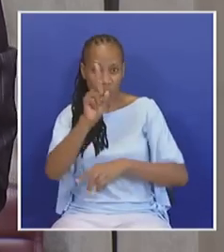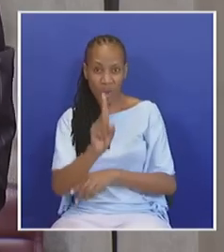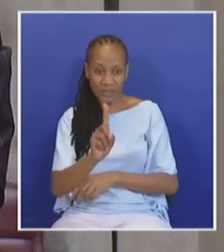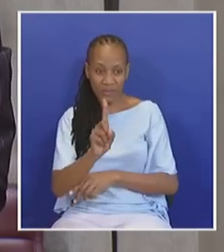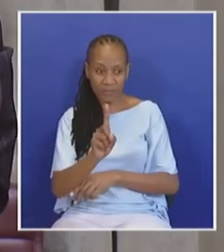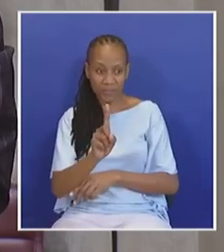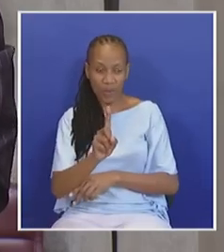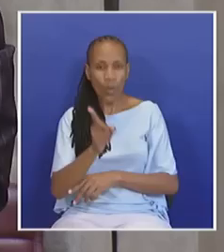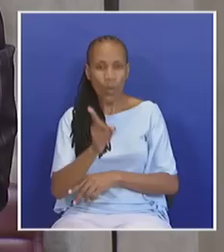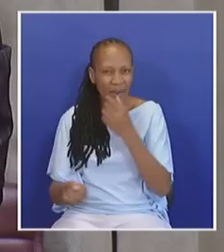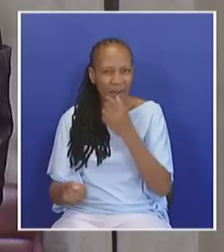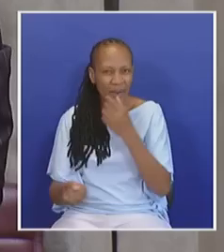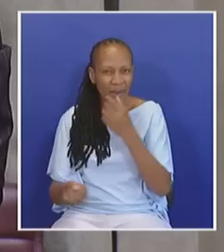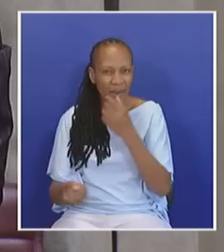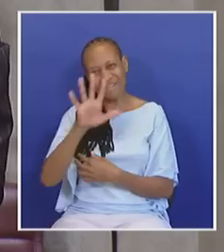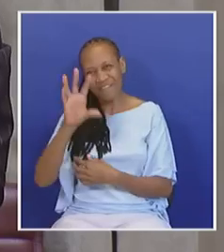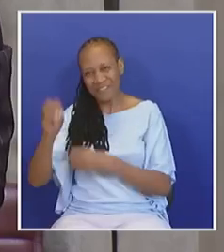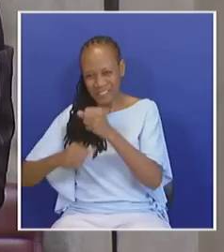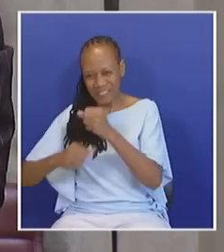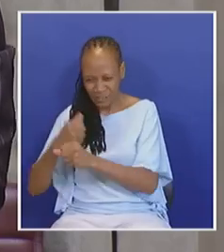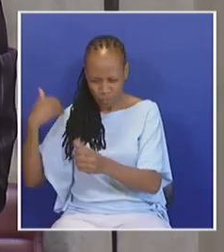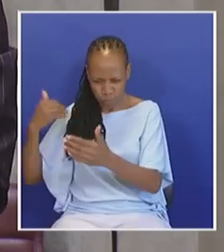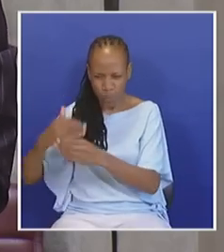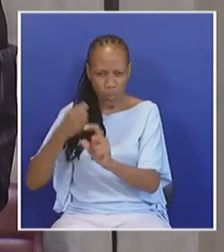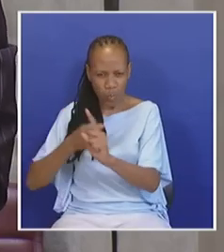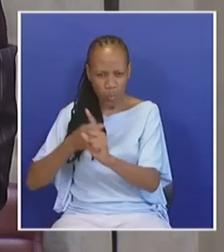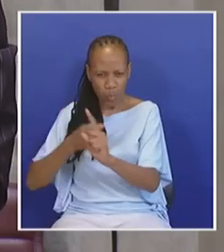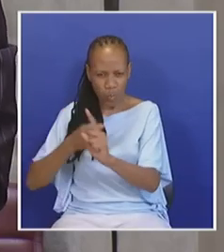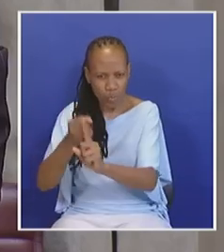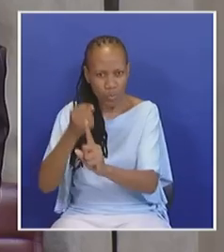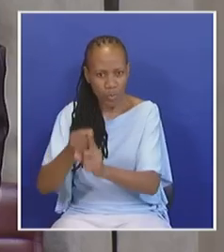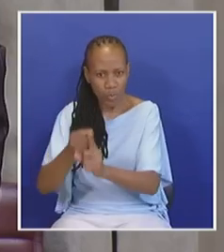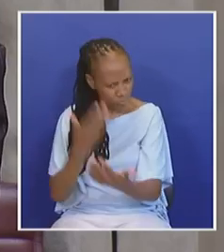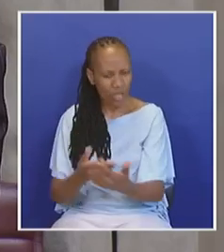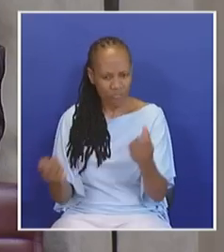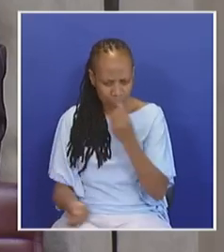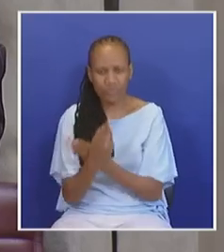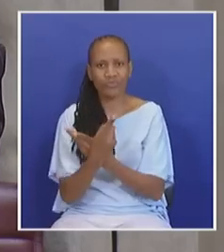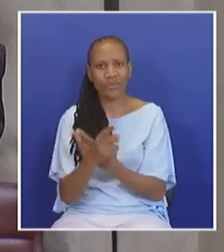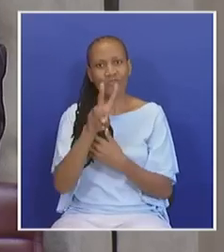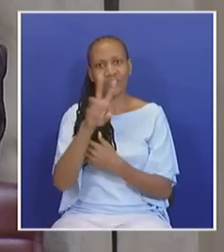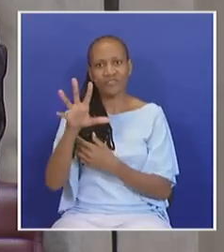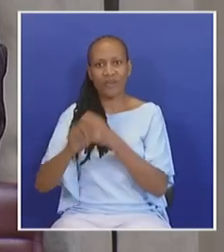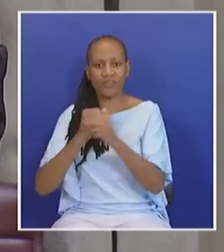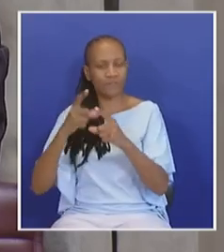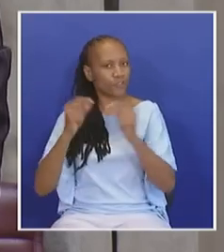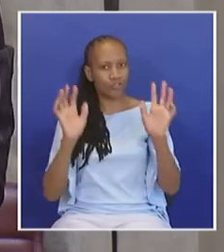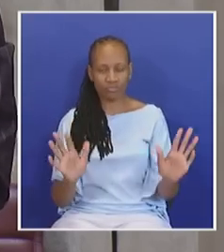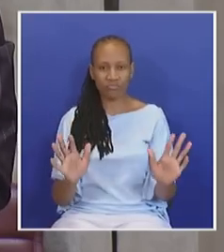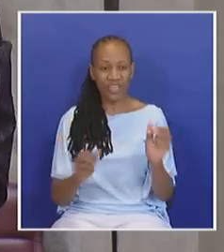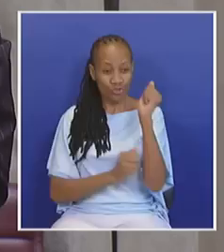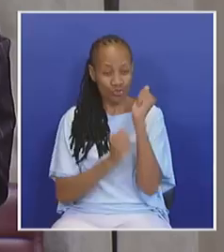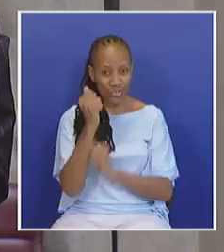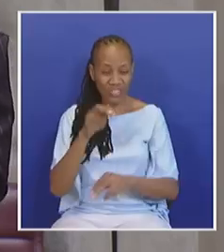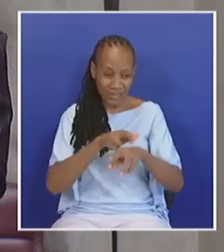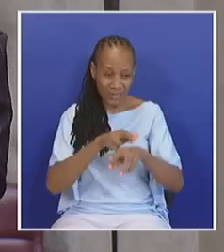took 350 years to create should have been undone in 20 or 25 years. The legacy of structural racism is painful